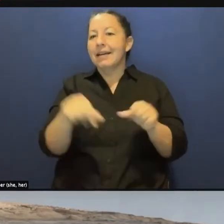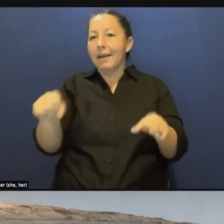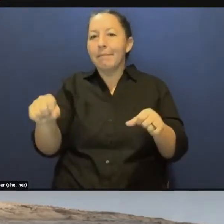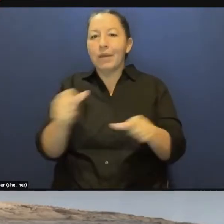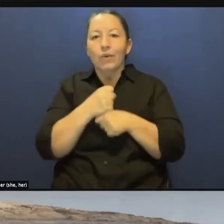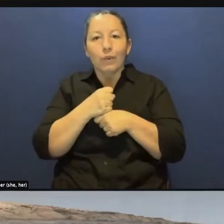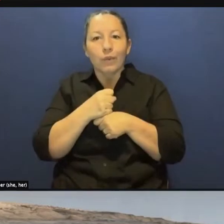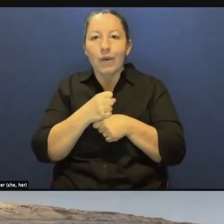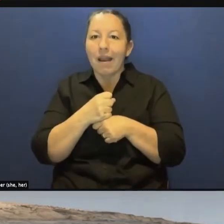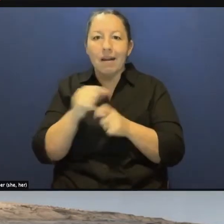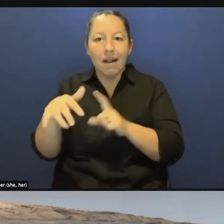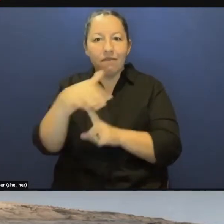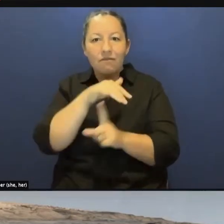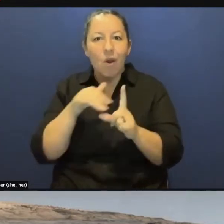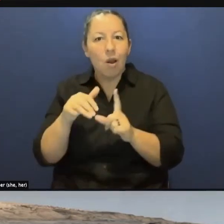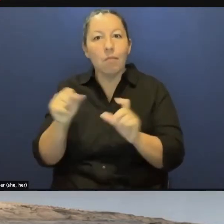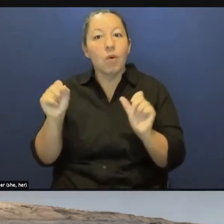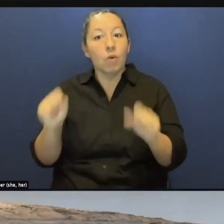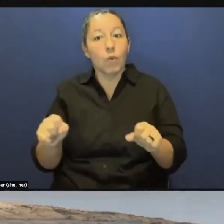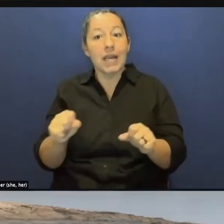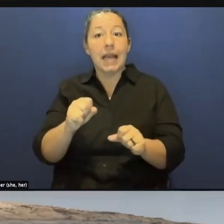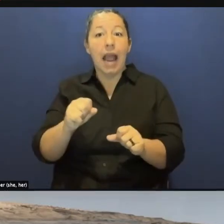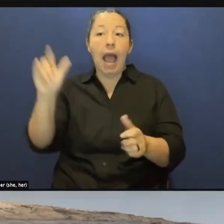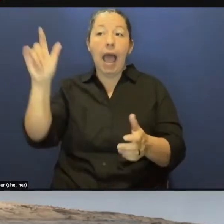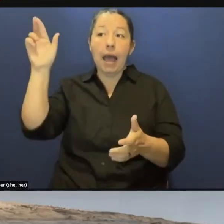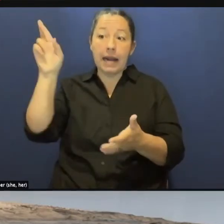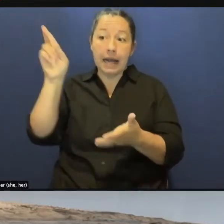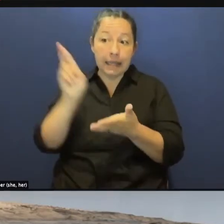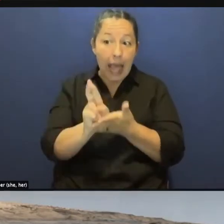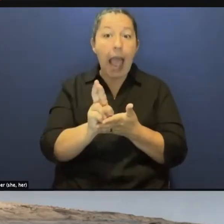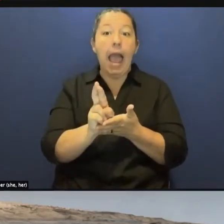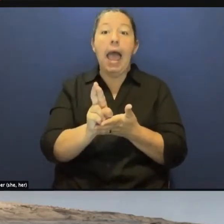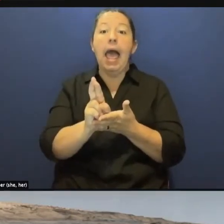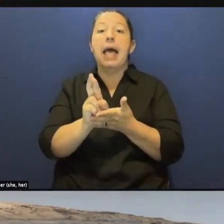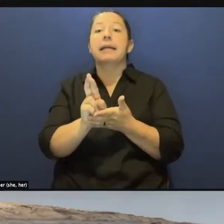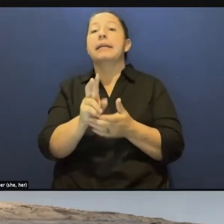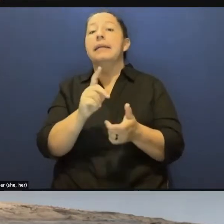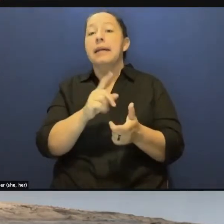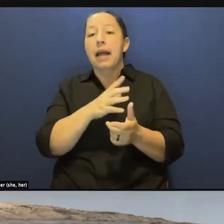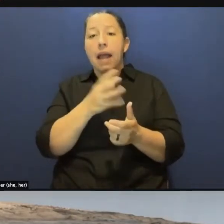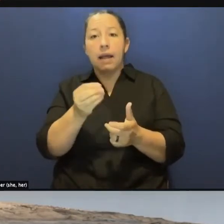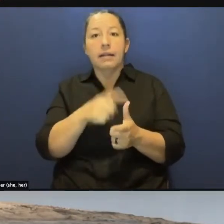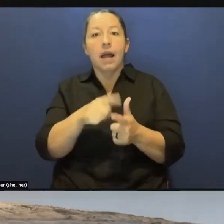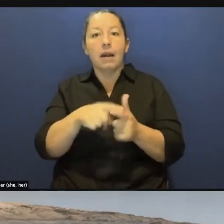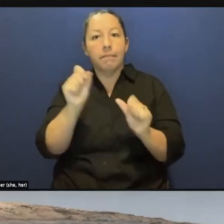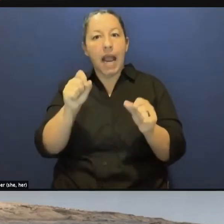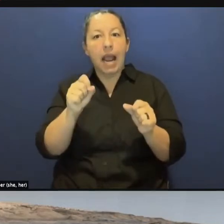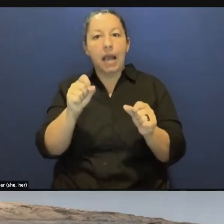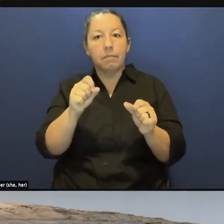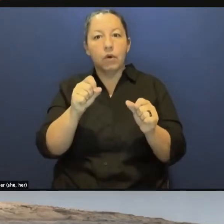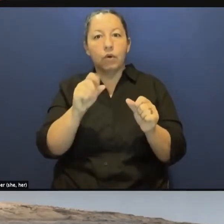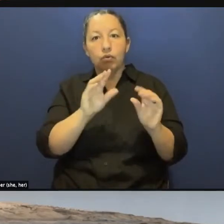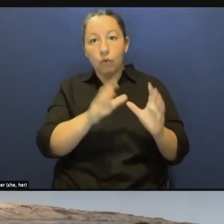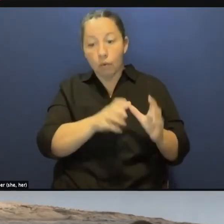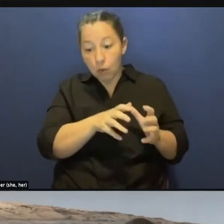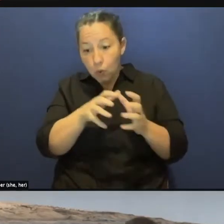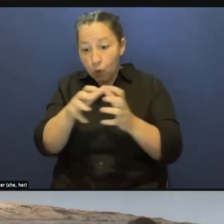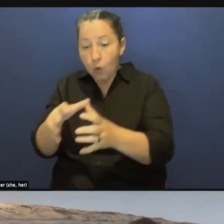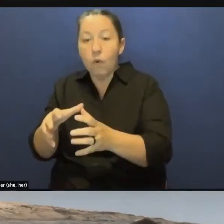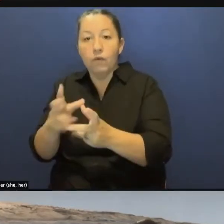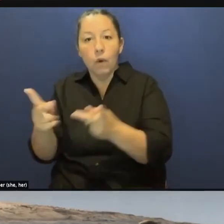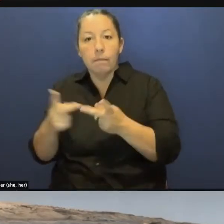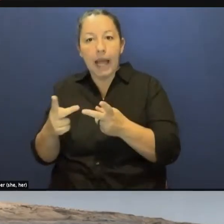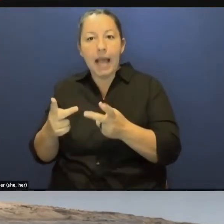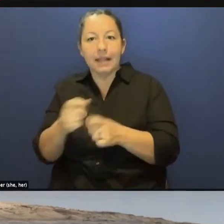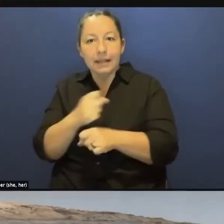environment where we can land and then be able to move to a habitat, be